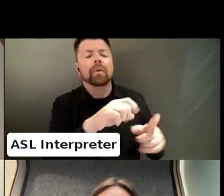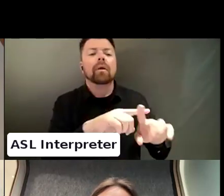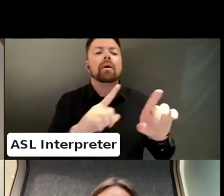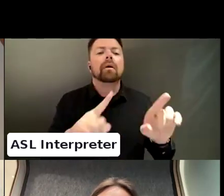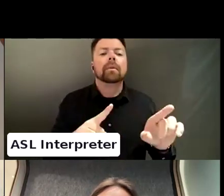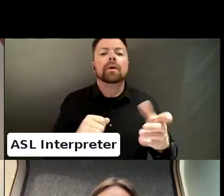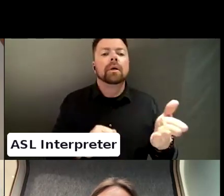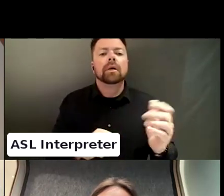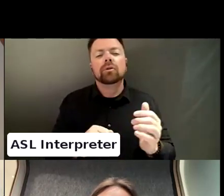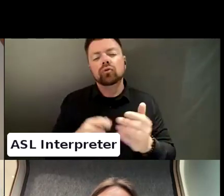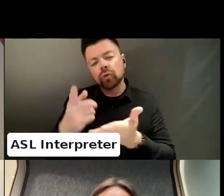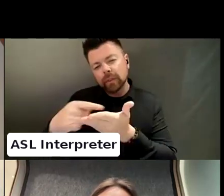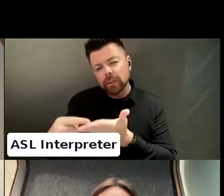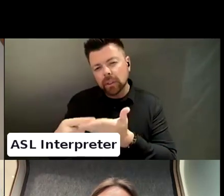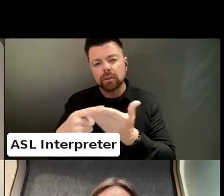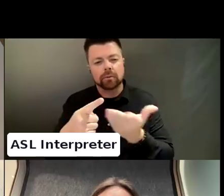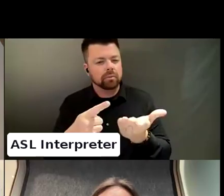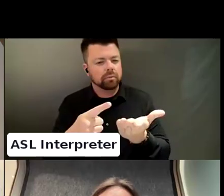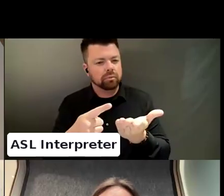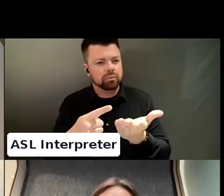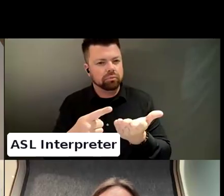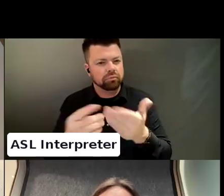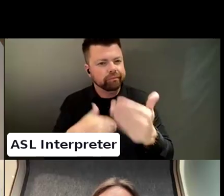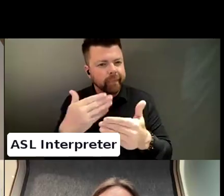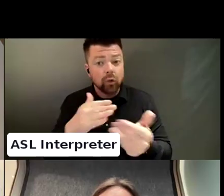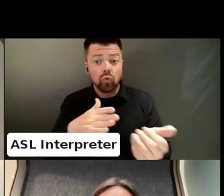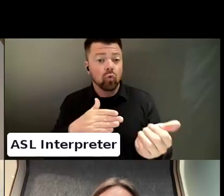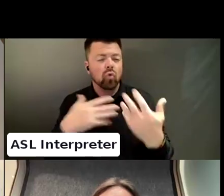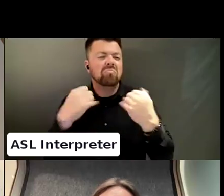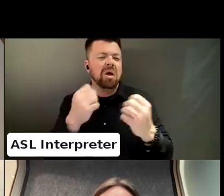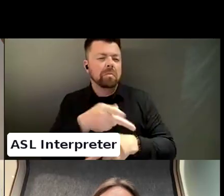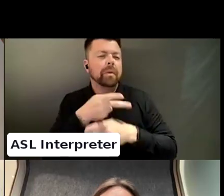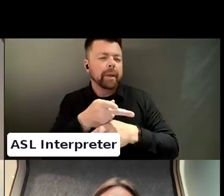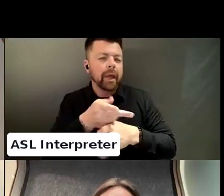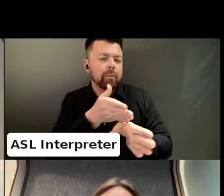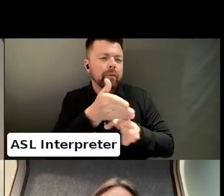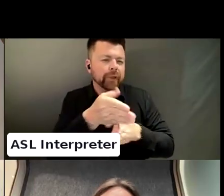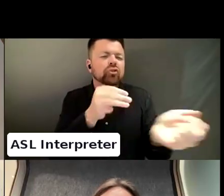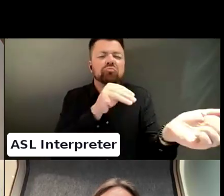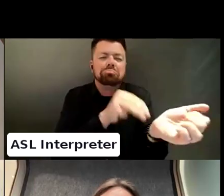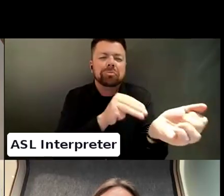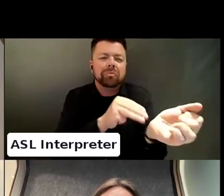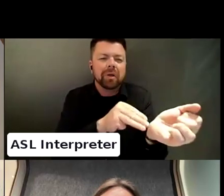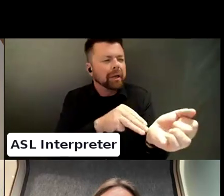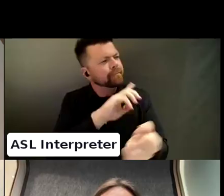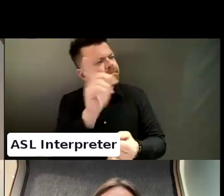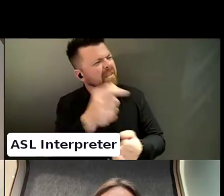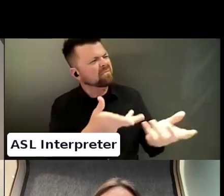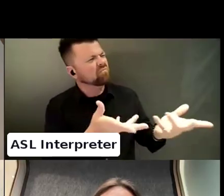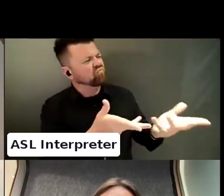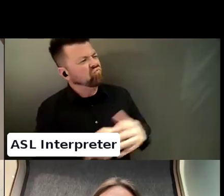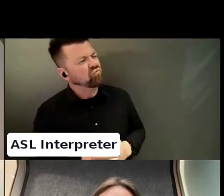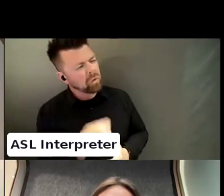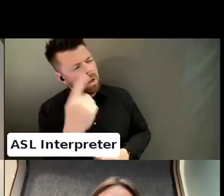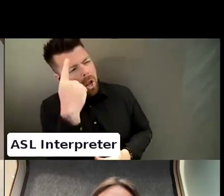your investigation and then also talk to your own healthcare professional to see if there would be any reason why you should or should not